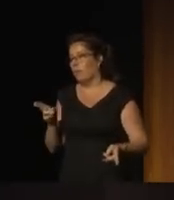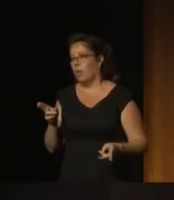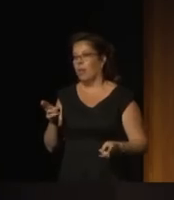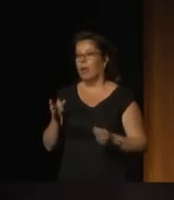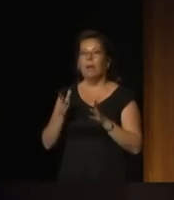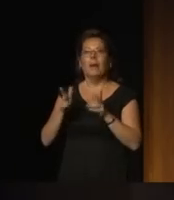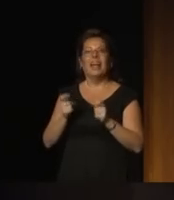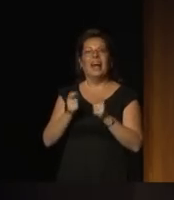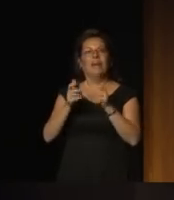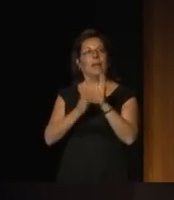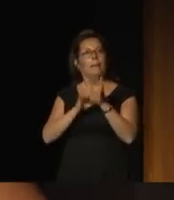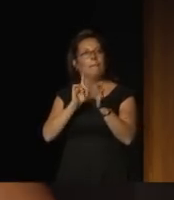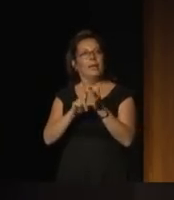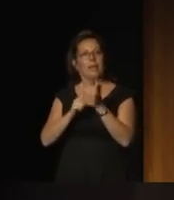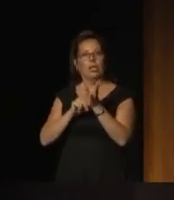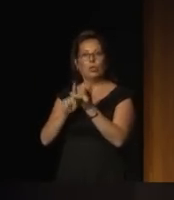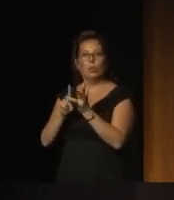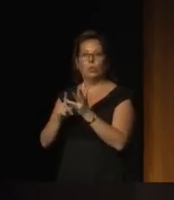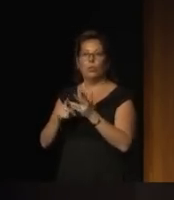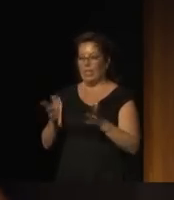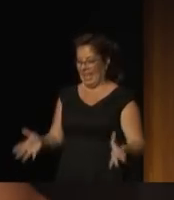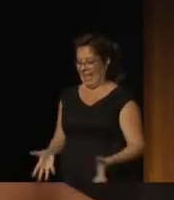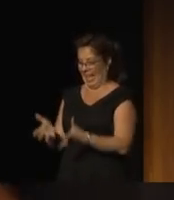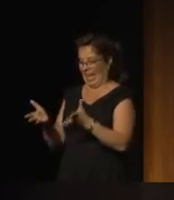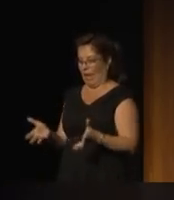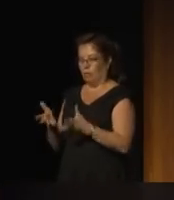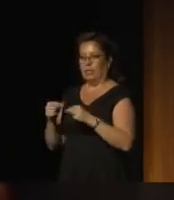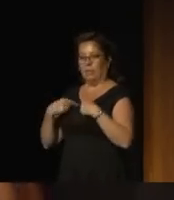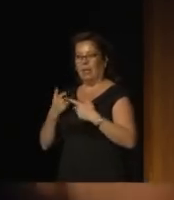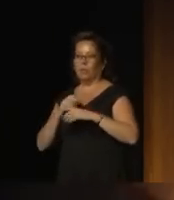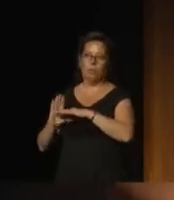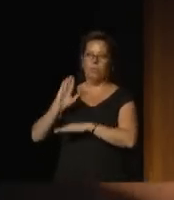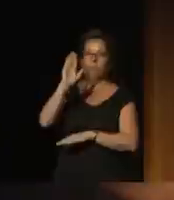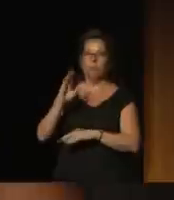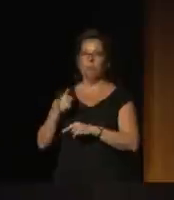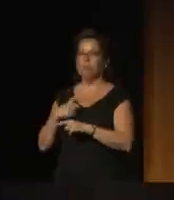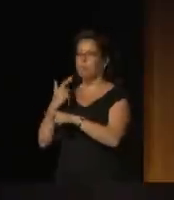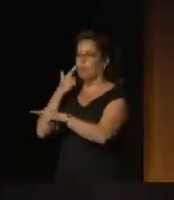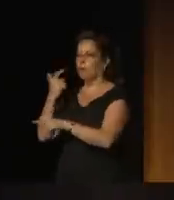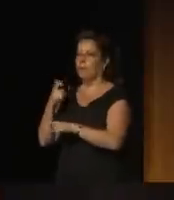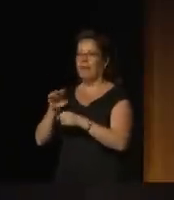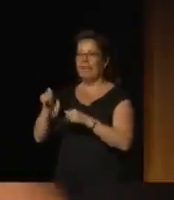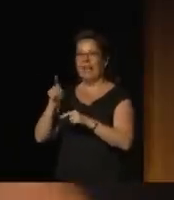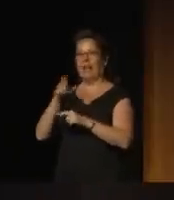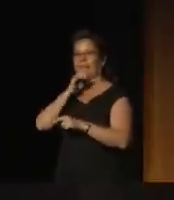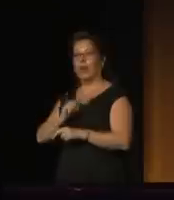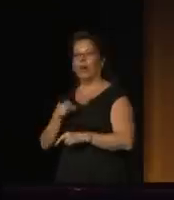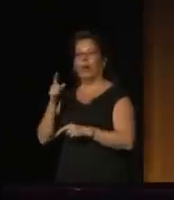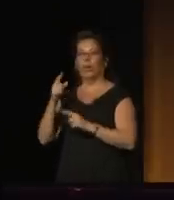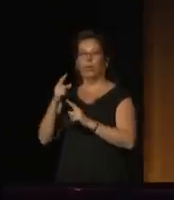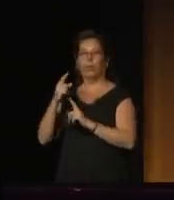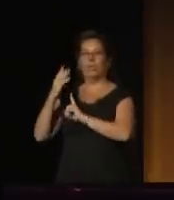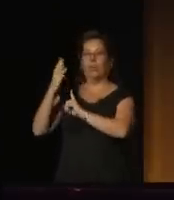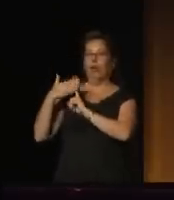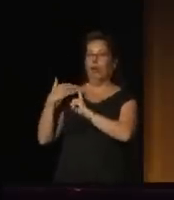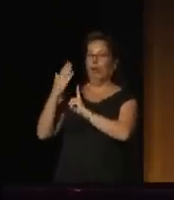encouraged me to come forward, and I did, and I found out that someone who was touching me inappropriately in the workplace was touching 11 plus girls in the workplace, and he got fired